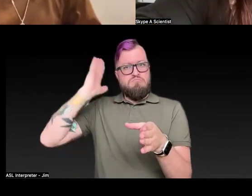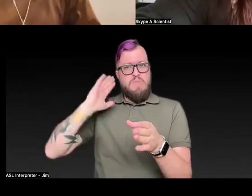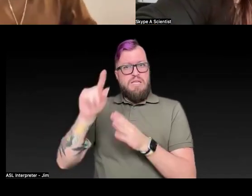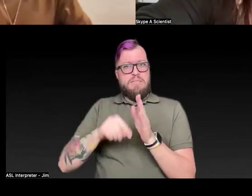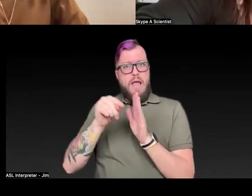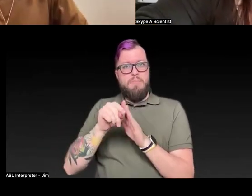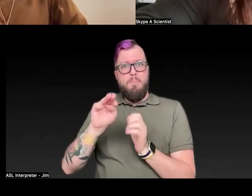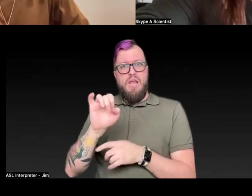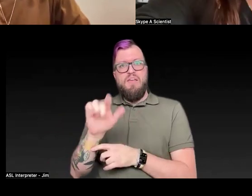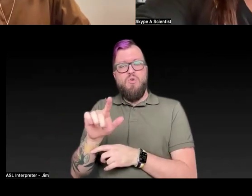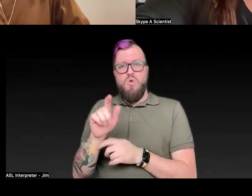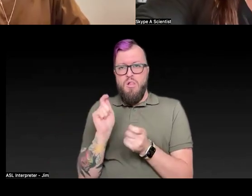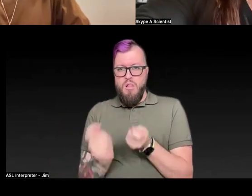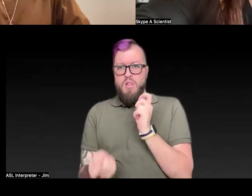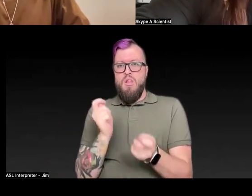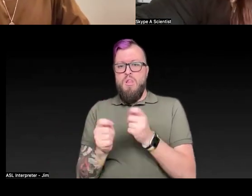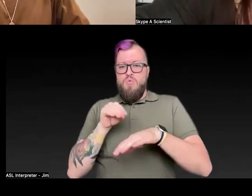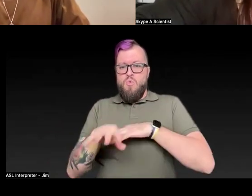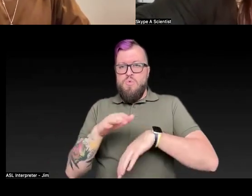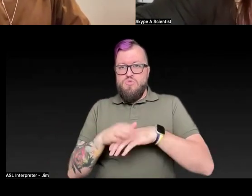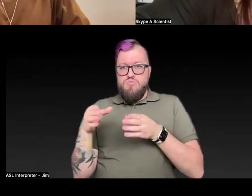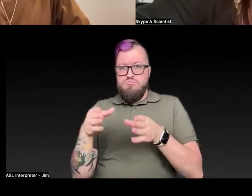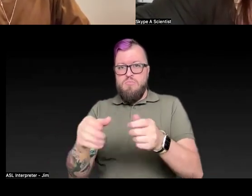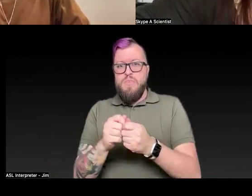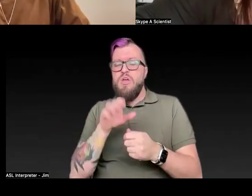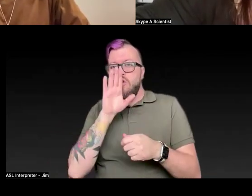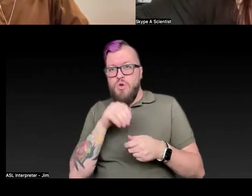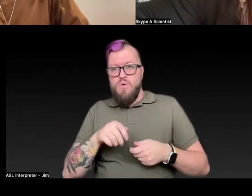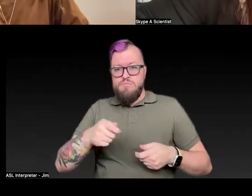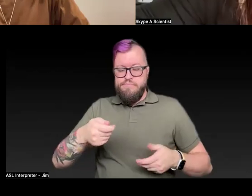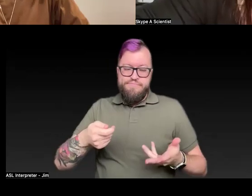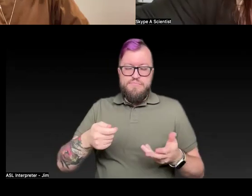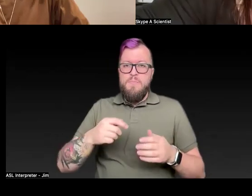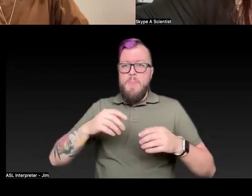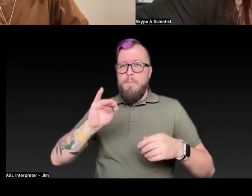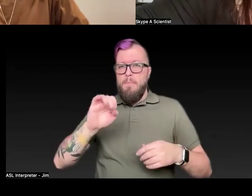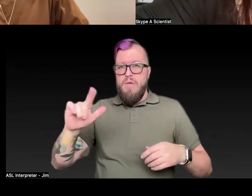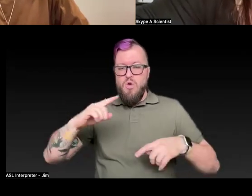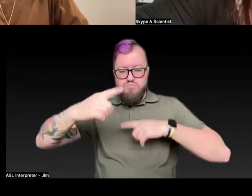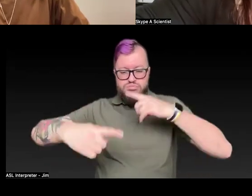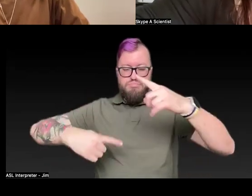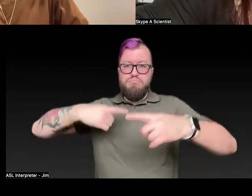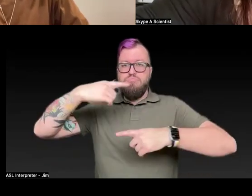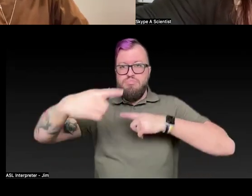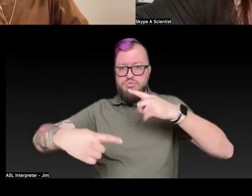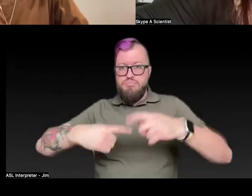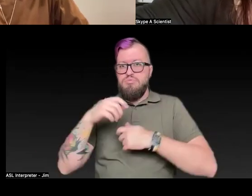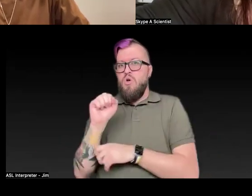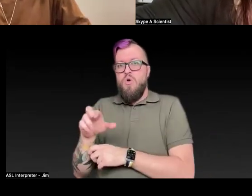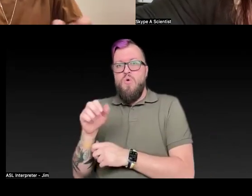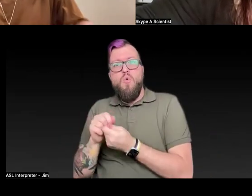times, like mills or smelting furnaces that may Mhm. have affected eels the way hydroelectric dams affect them